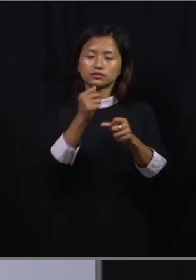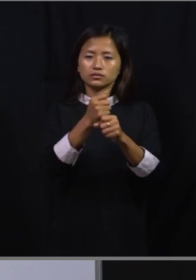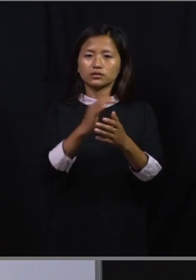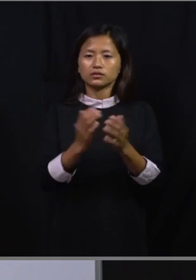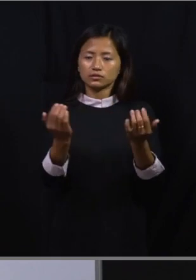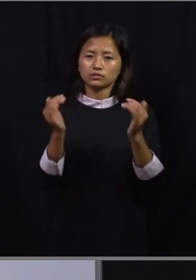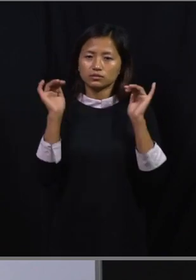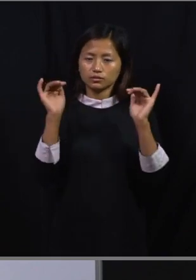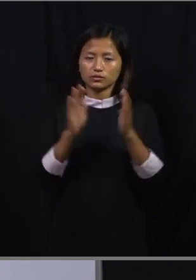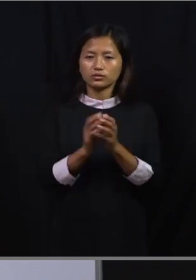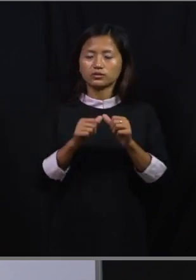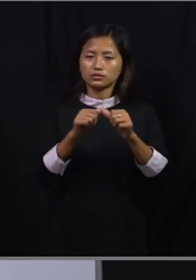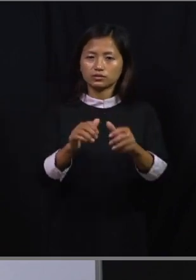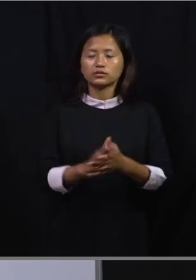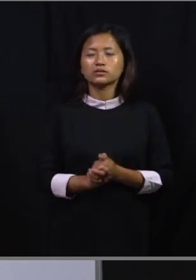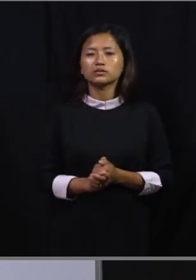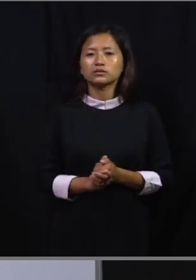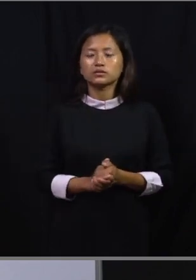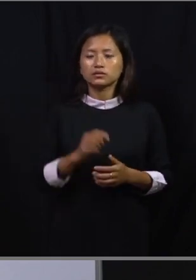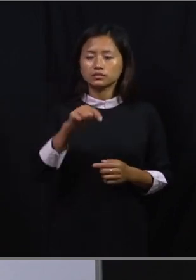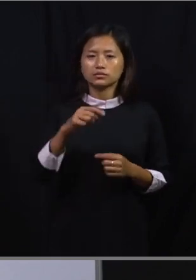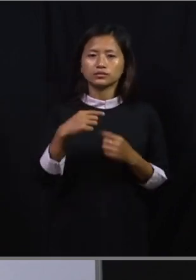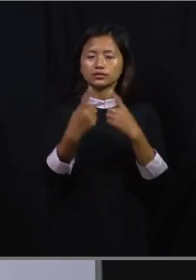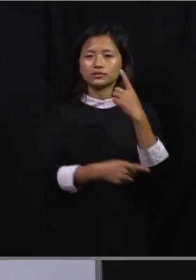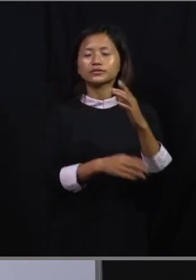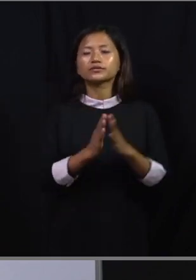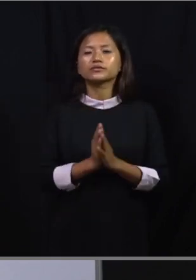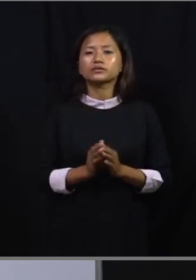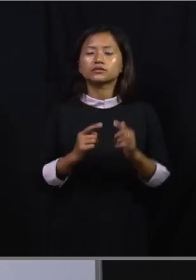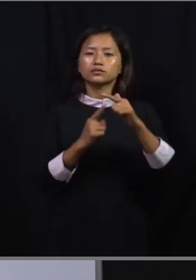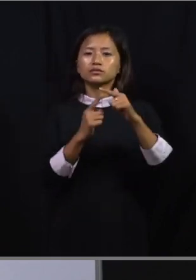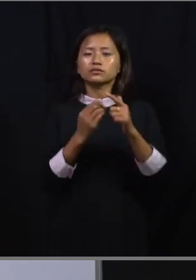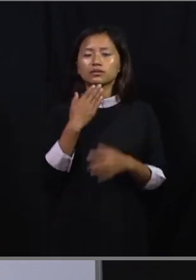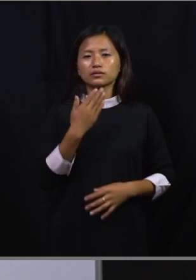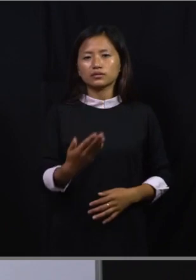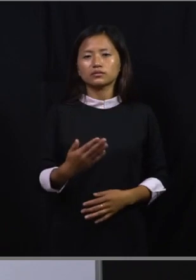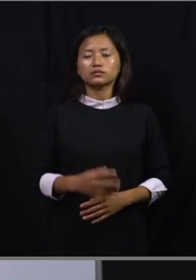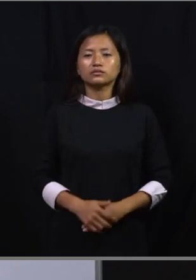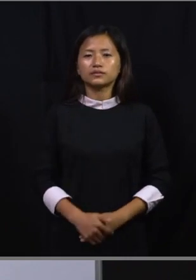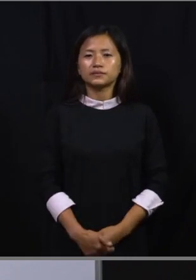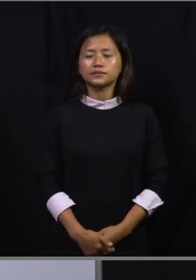support your answers under this. All right, so this is the end of this topic. Thank you.